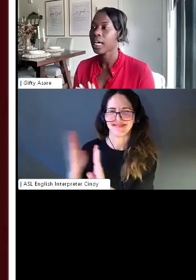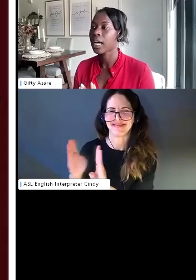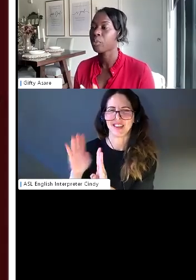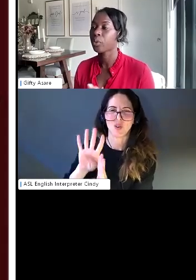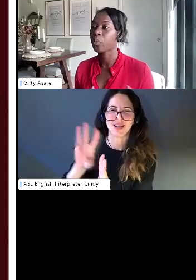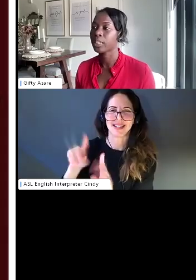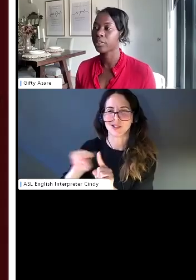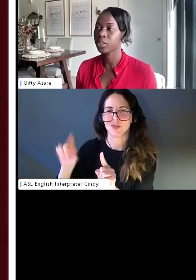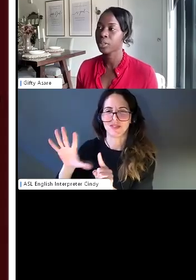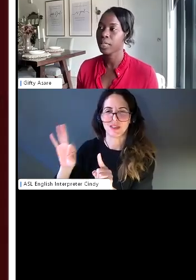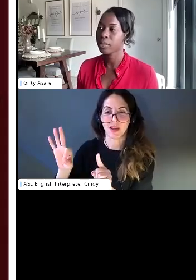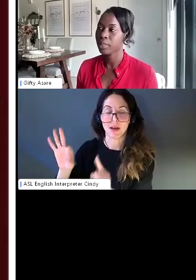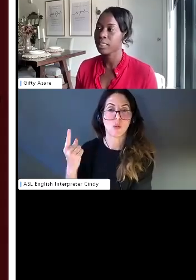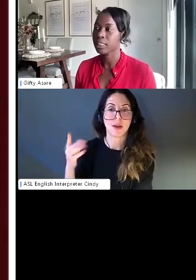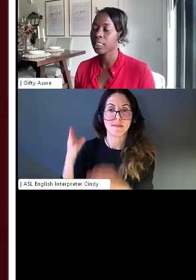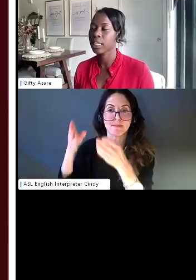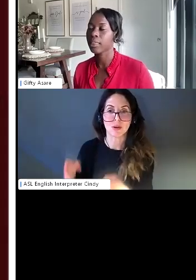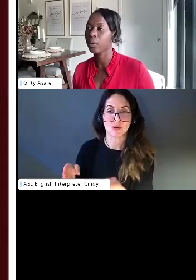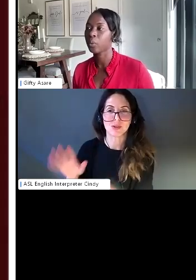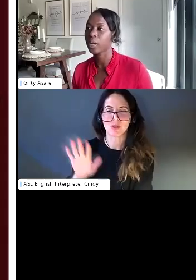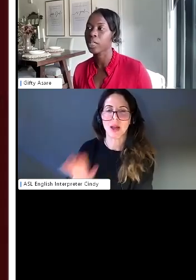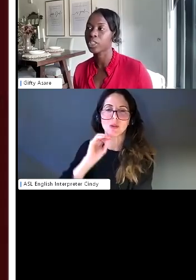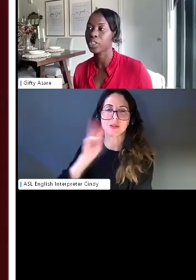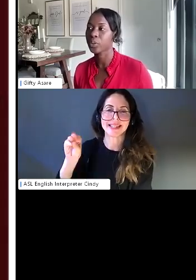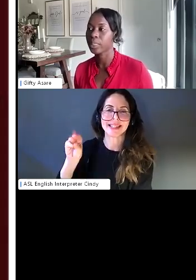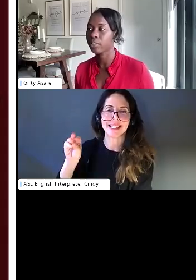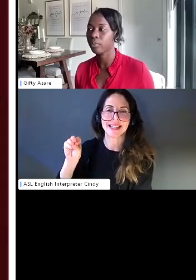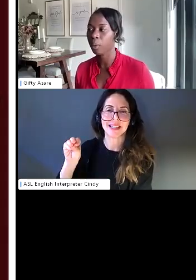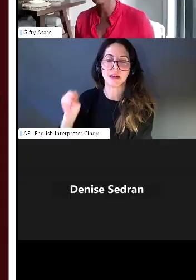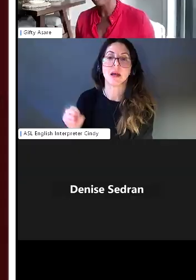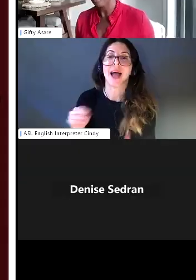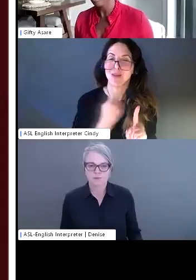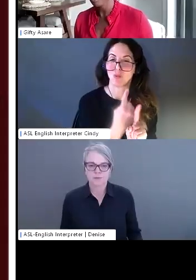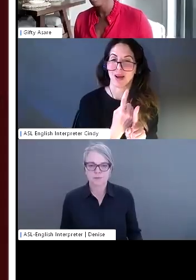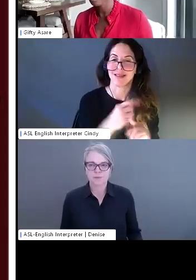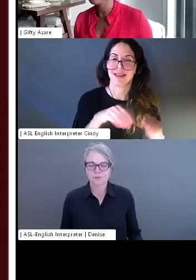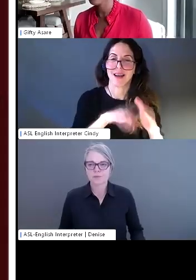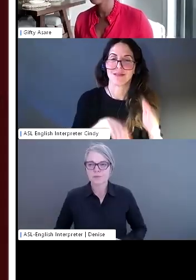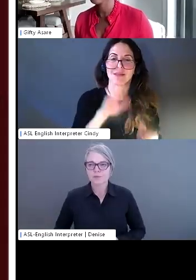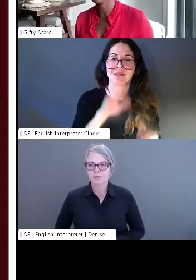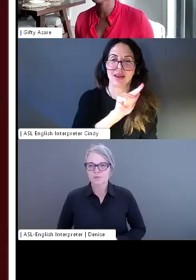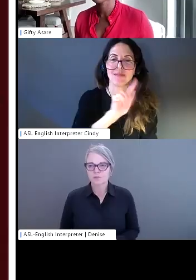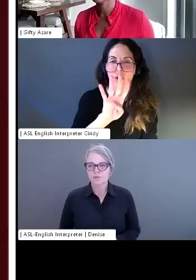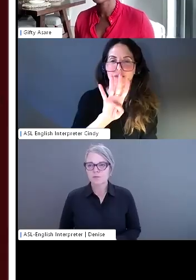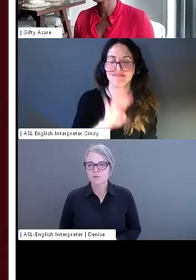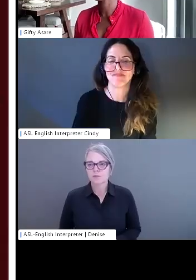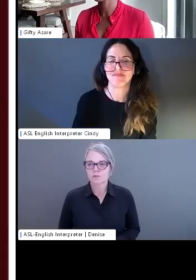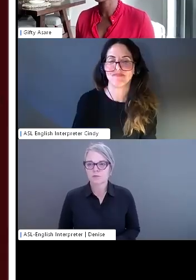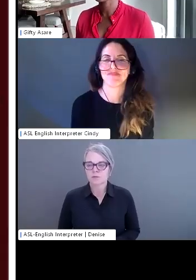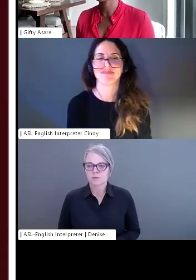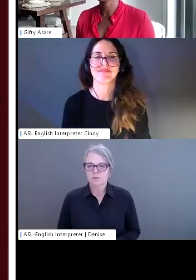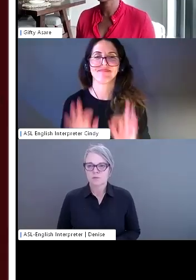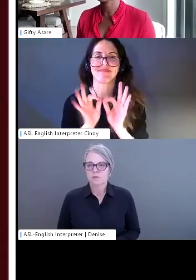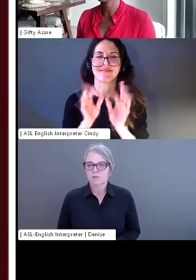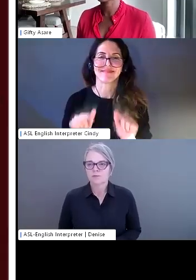59, with 1 individual that was above 60 and then 1 under 24. And so, as